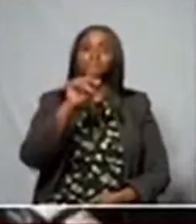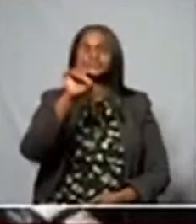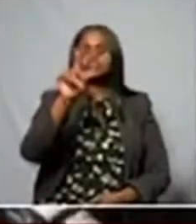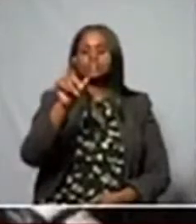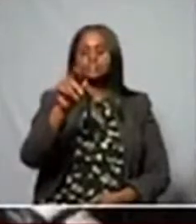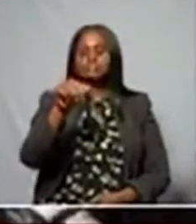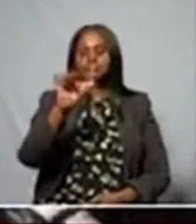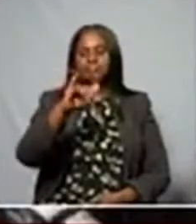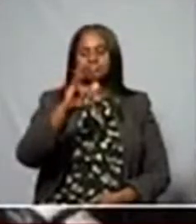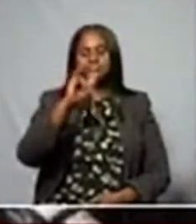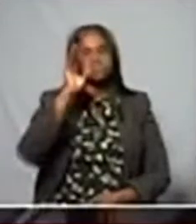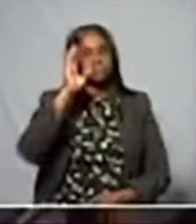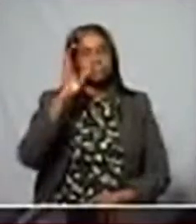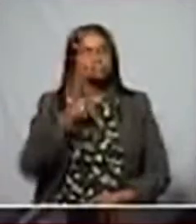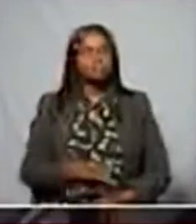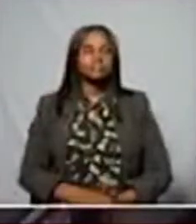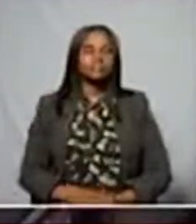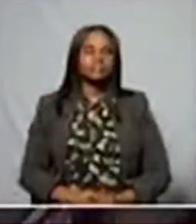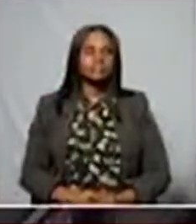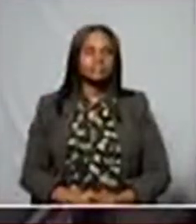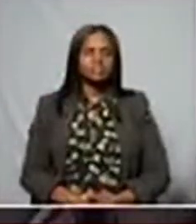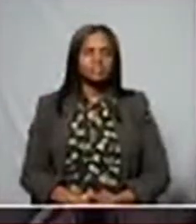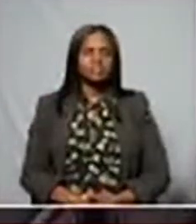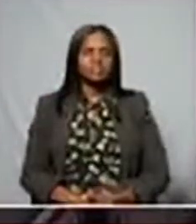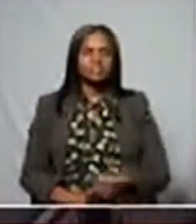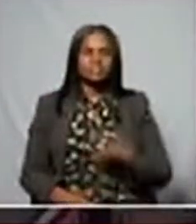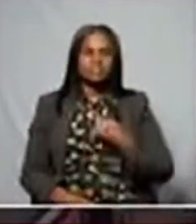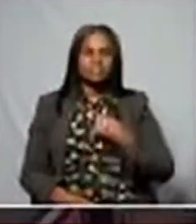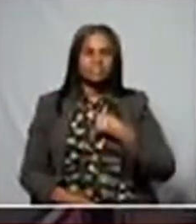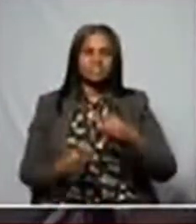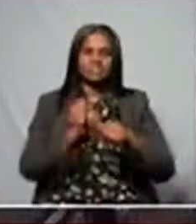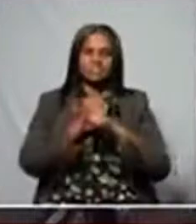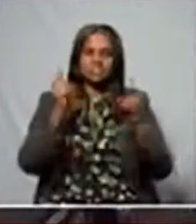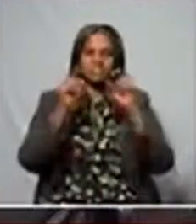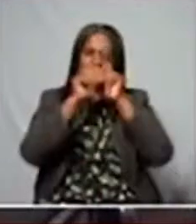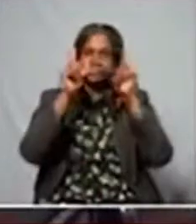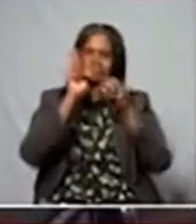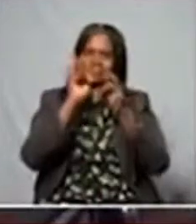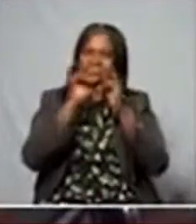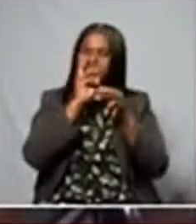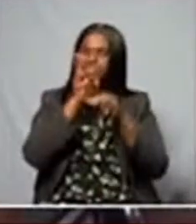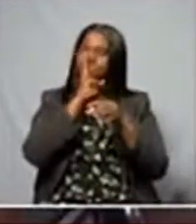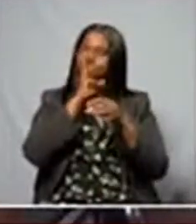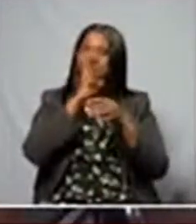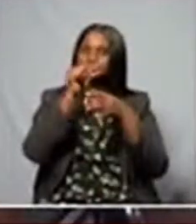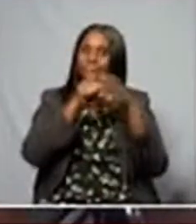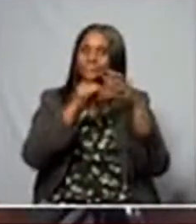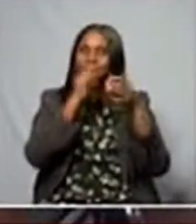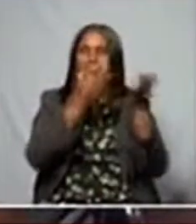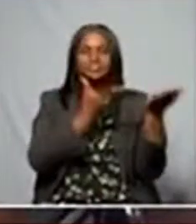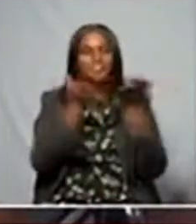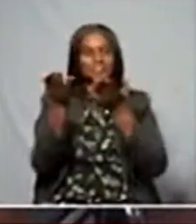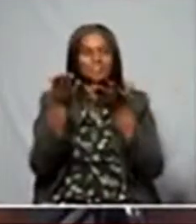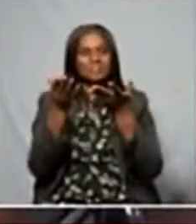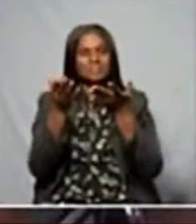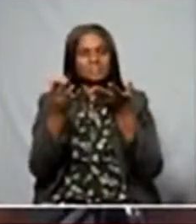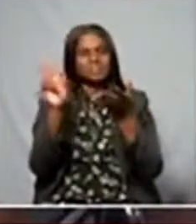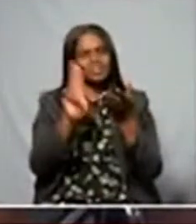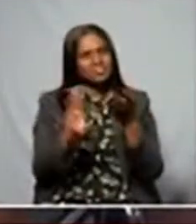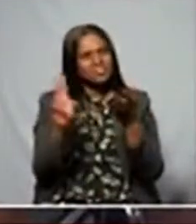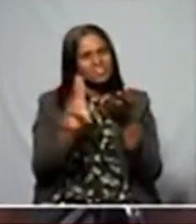Yes, sir. I'm just wondering if those boreholes have not been delivered, allow me to use that